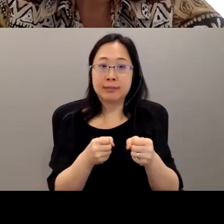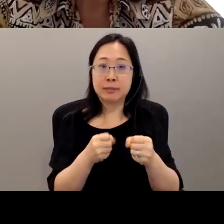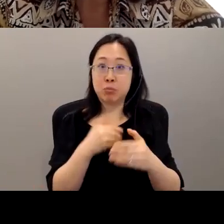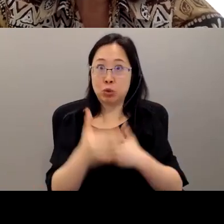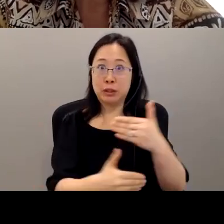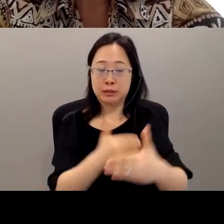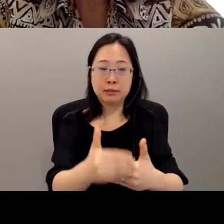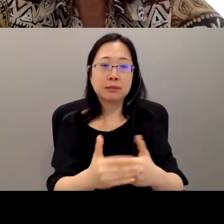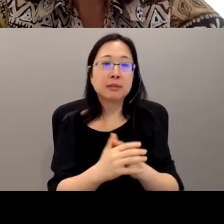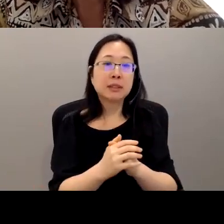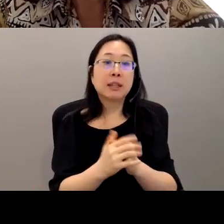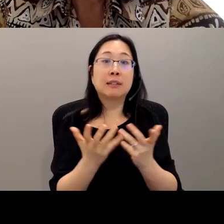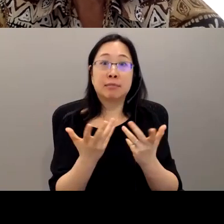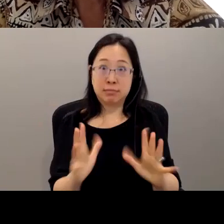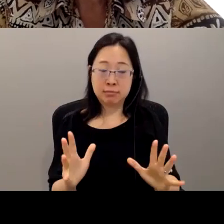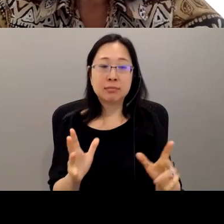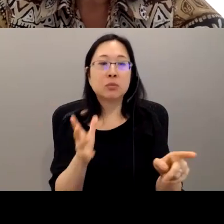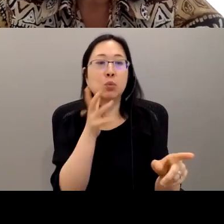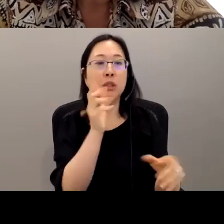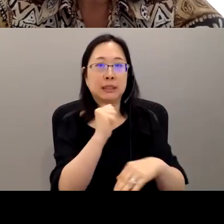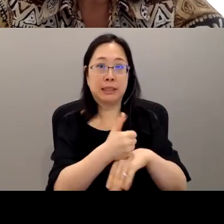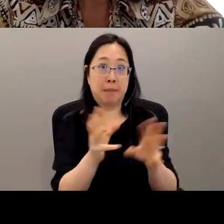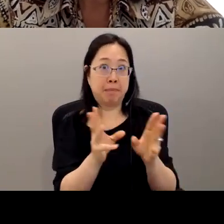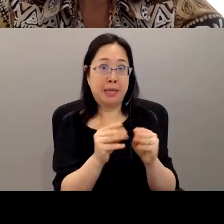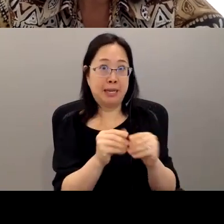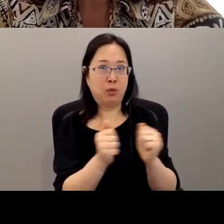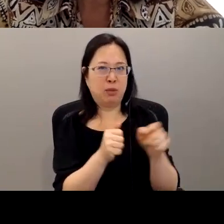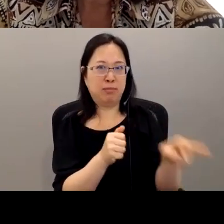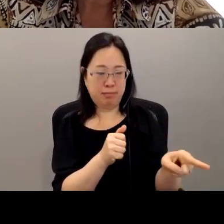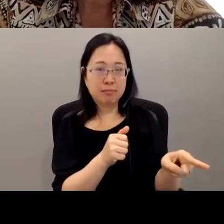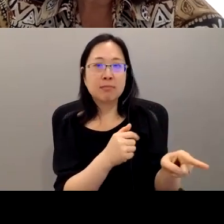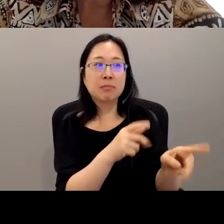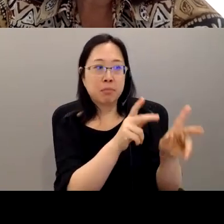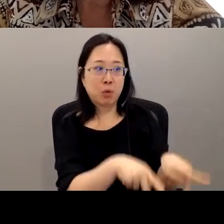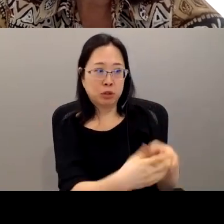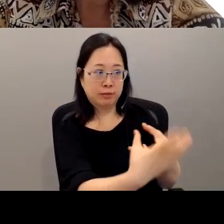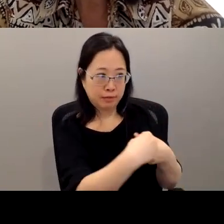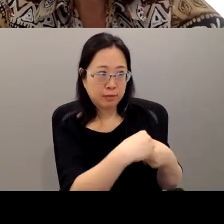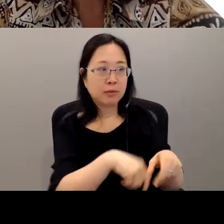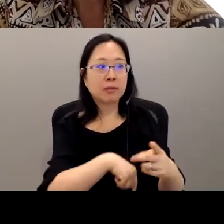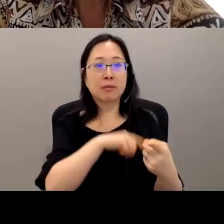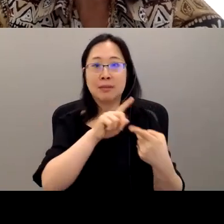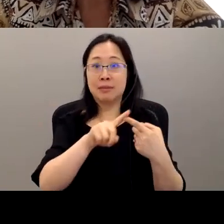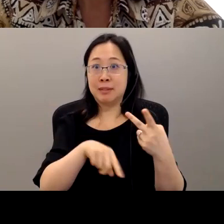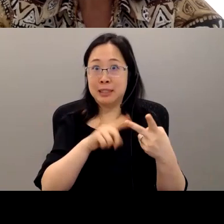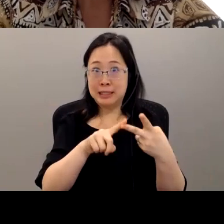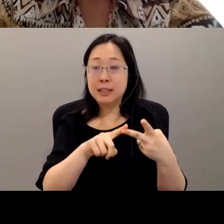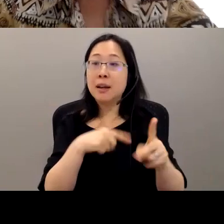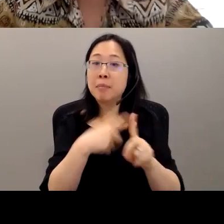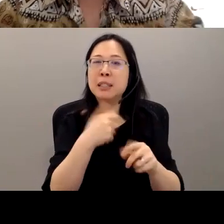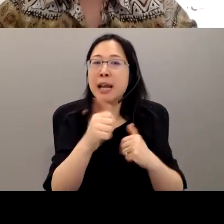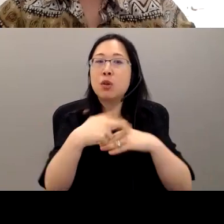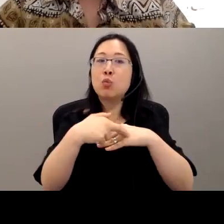individual meetings with the participants and also with the referring agency staff as